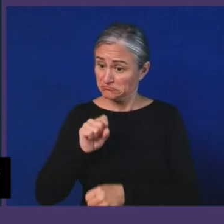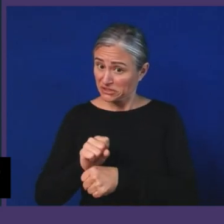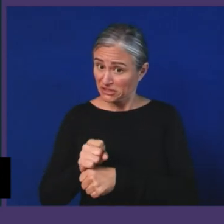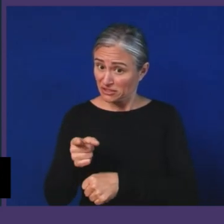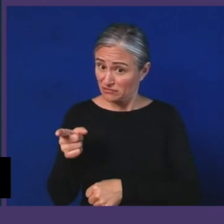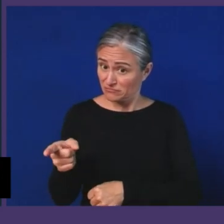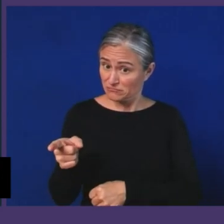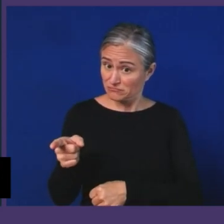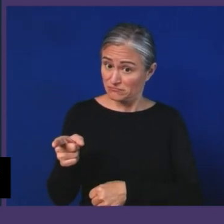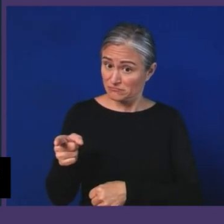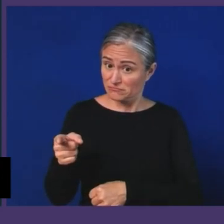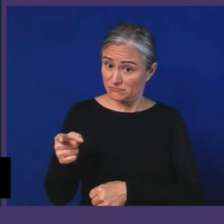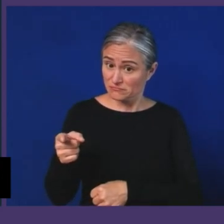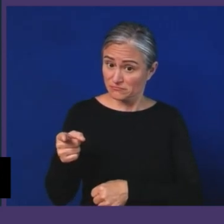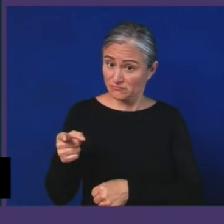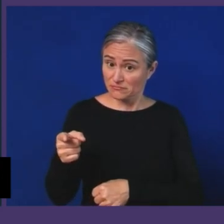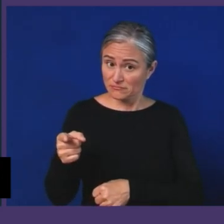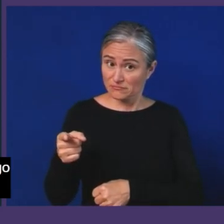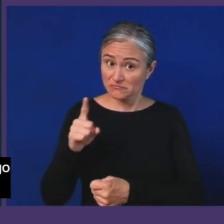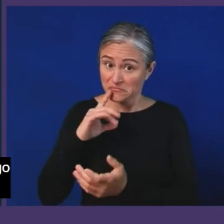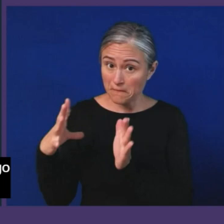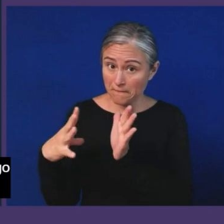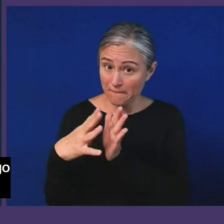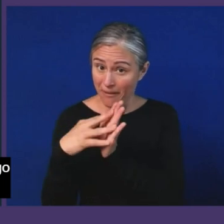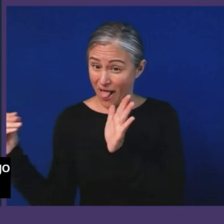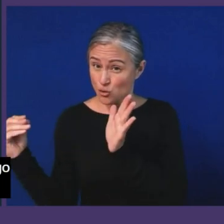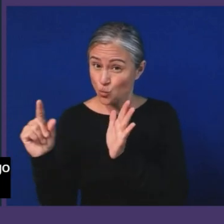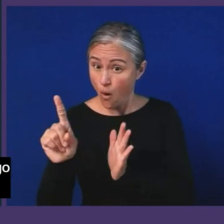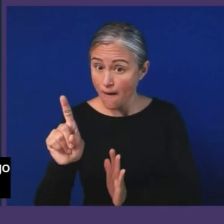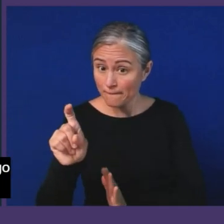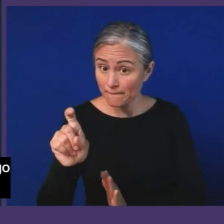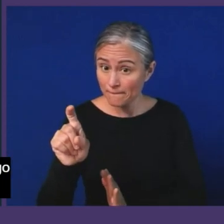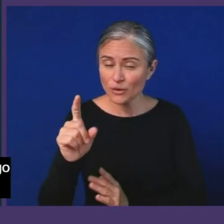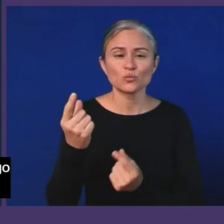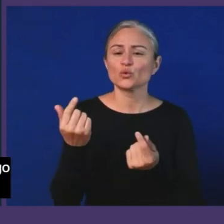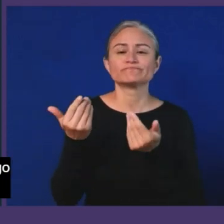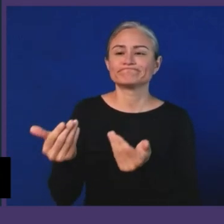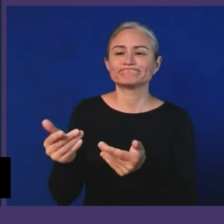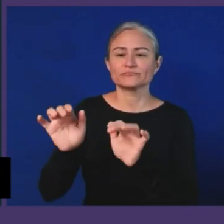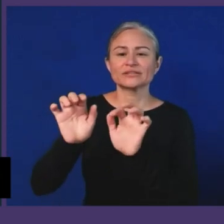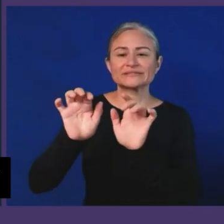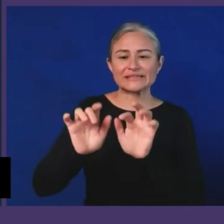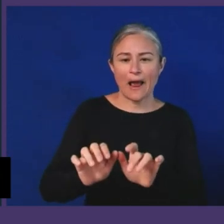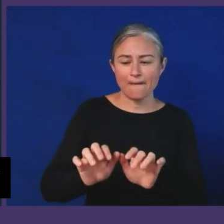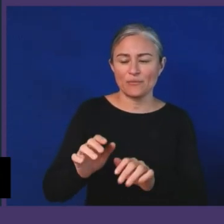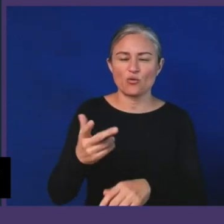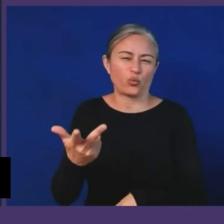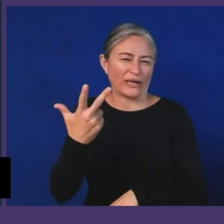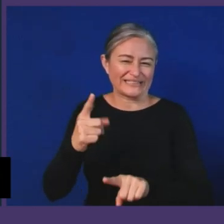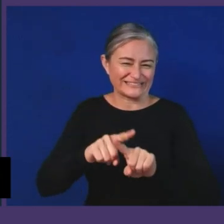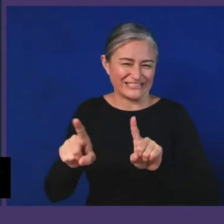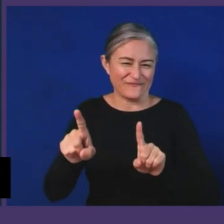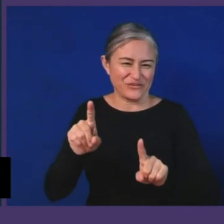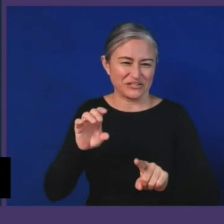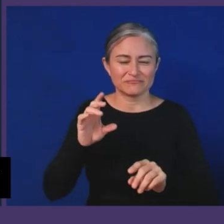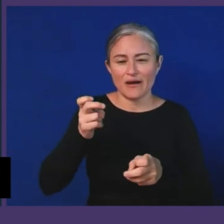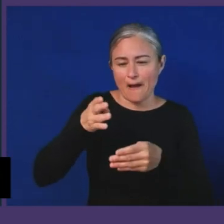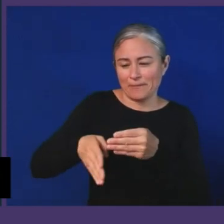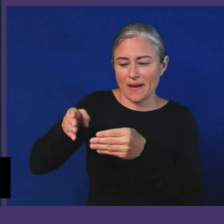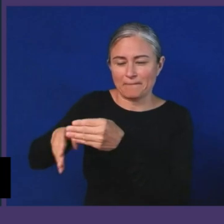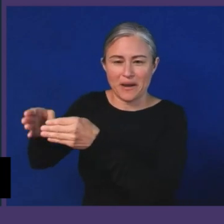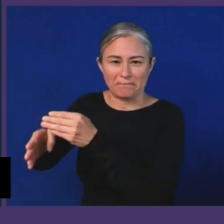trained, and we create multiple completions. So in this case, we have 3 completions that the model has created. And then we ask people to rank these